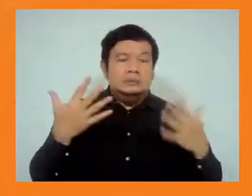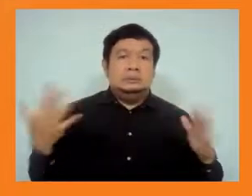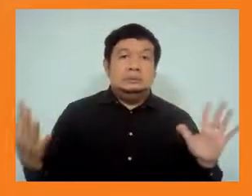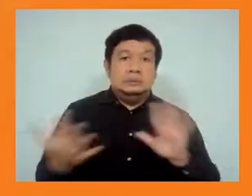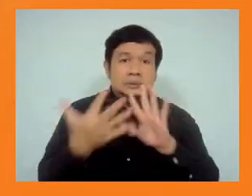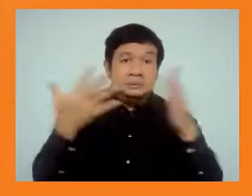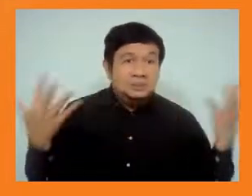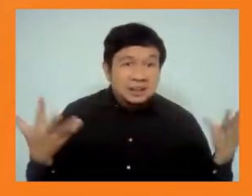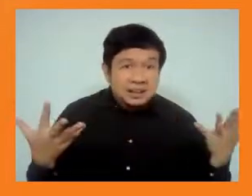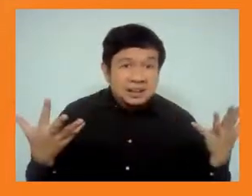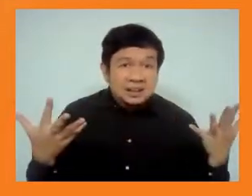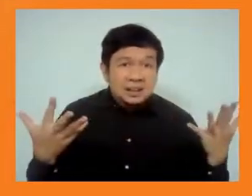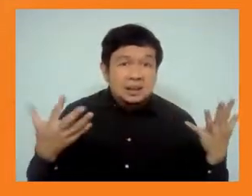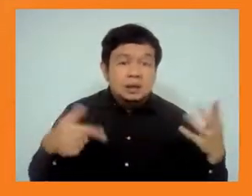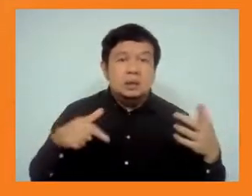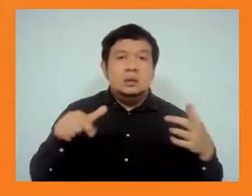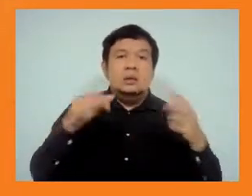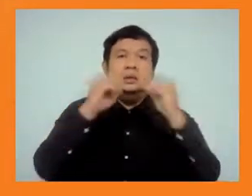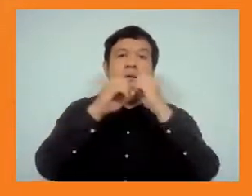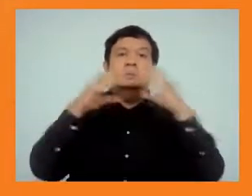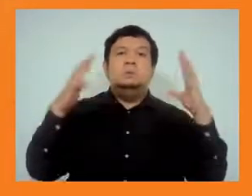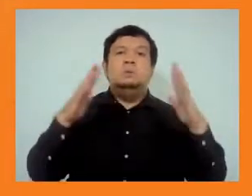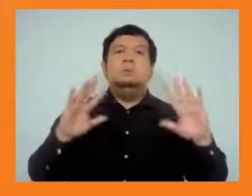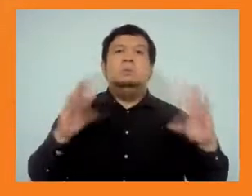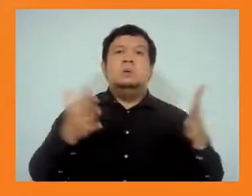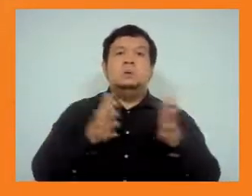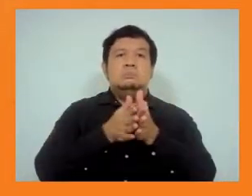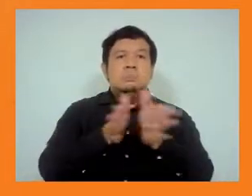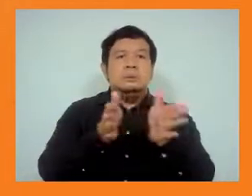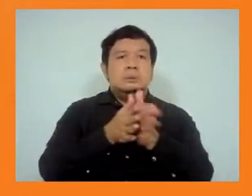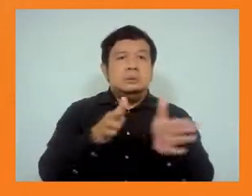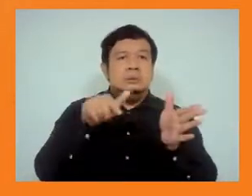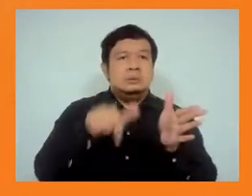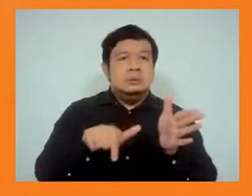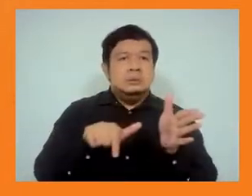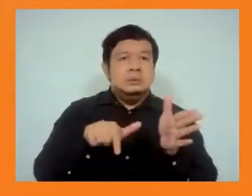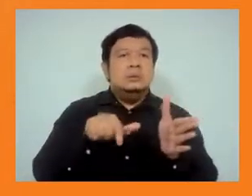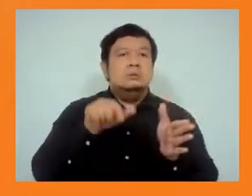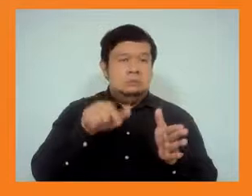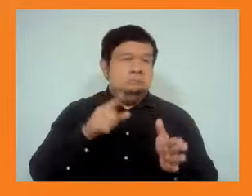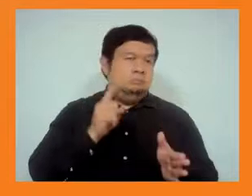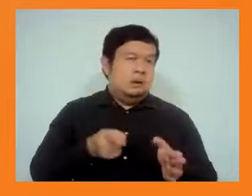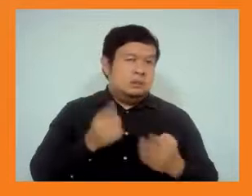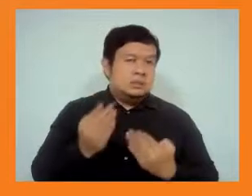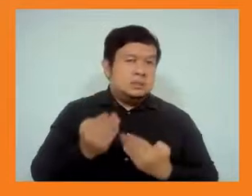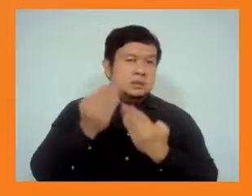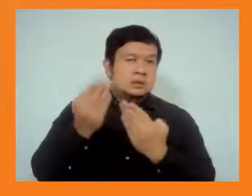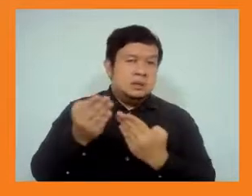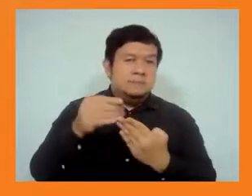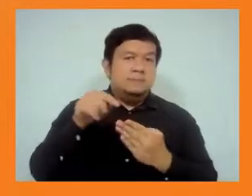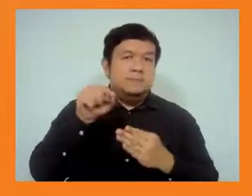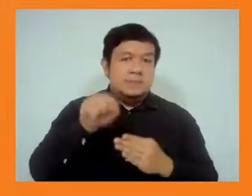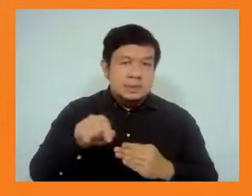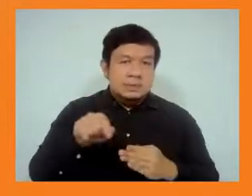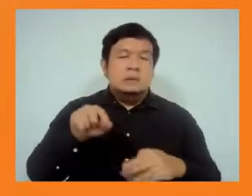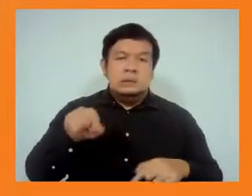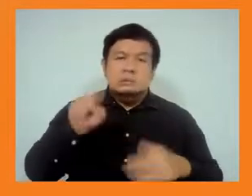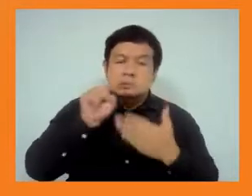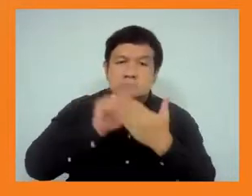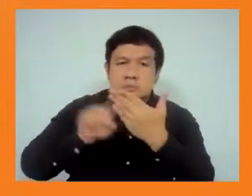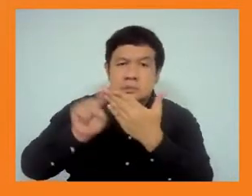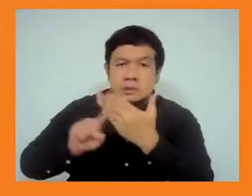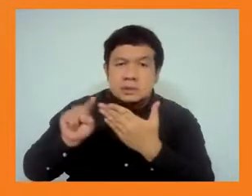urgently. There was no technical supervisor at the site, neither from the end of the labor contractor of the KEIP,